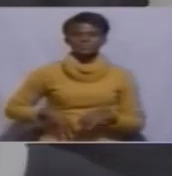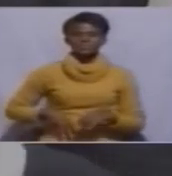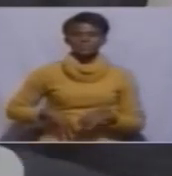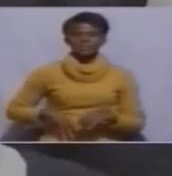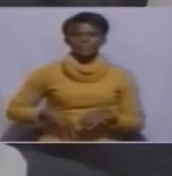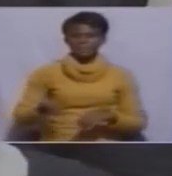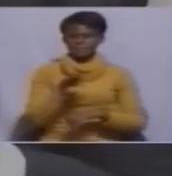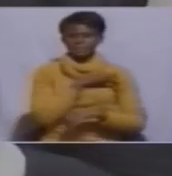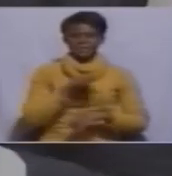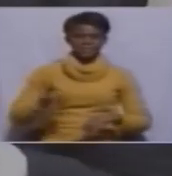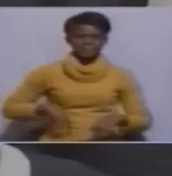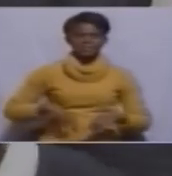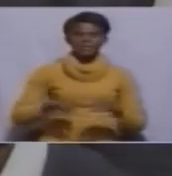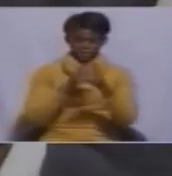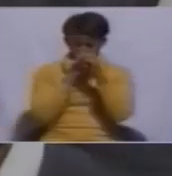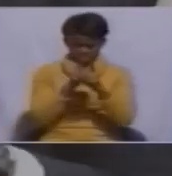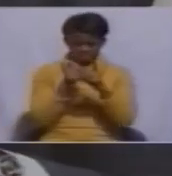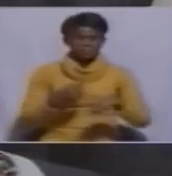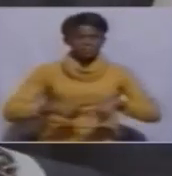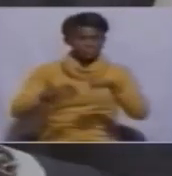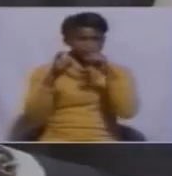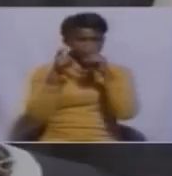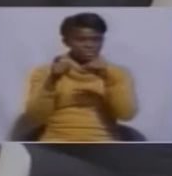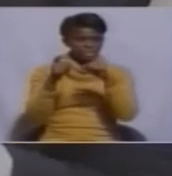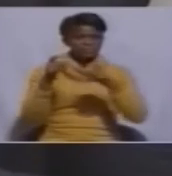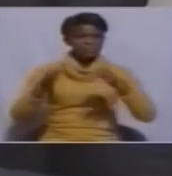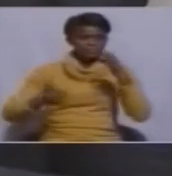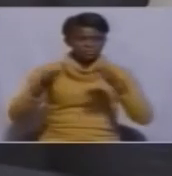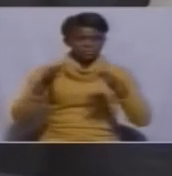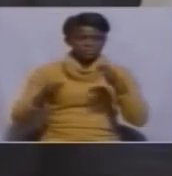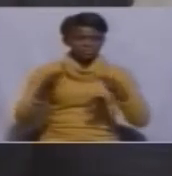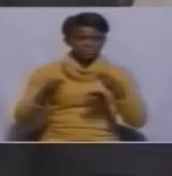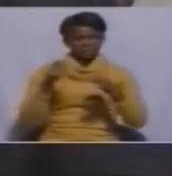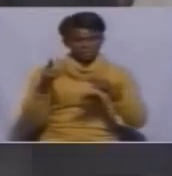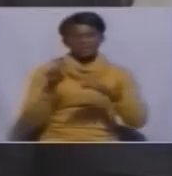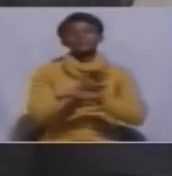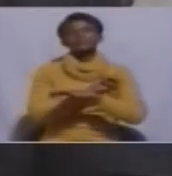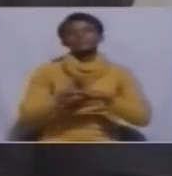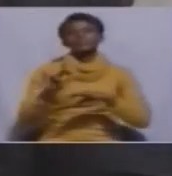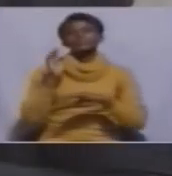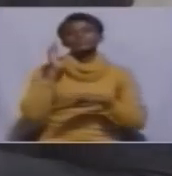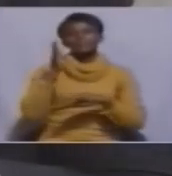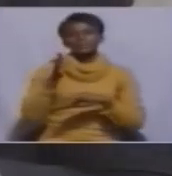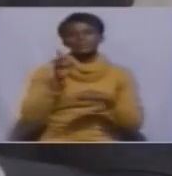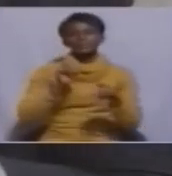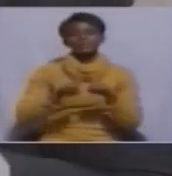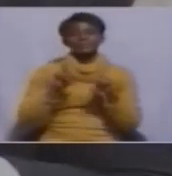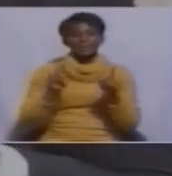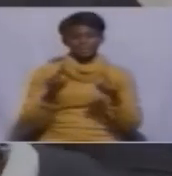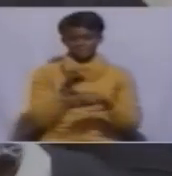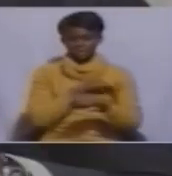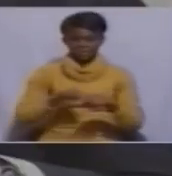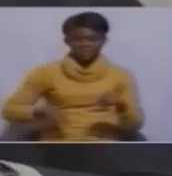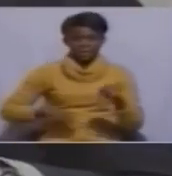unless that member has decided not to challenge the expulsion, then the seat will be vacant. But if a member